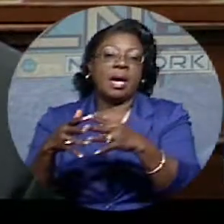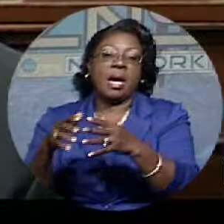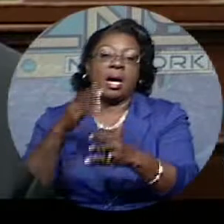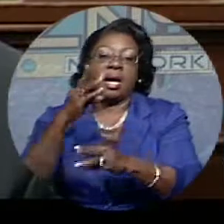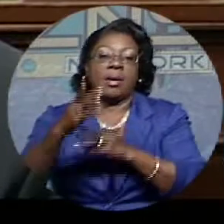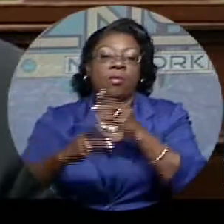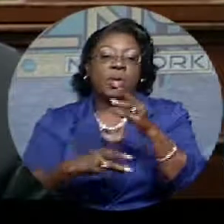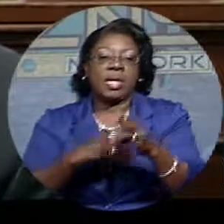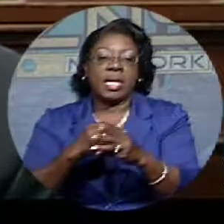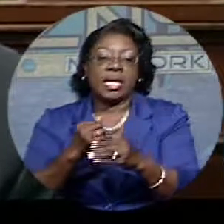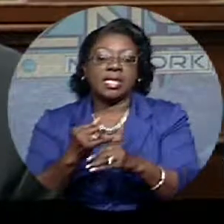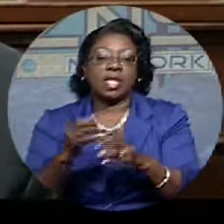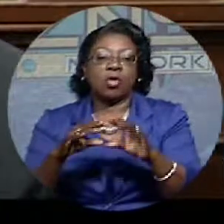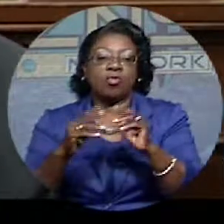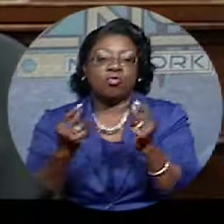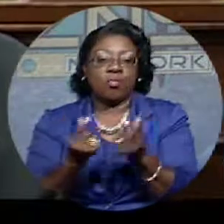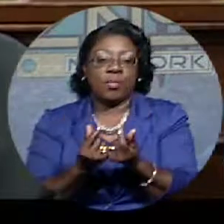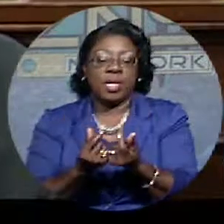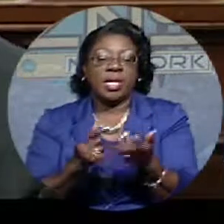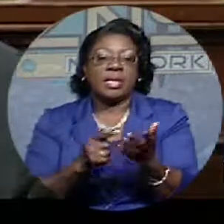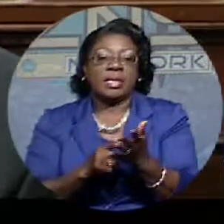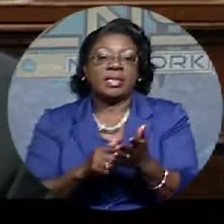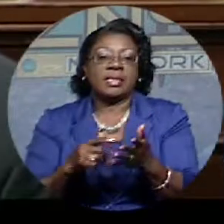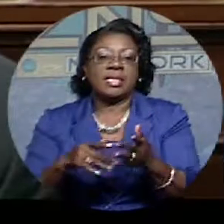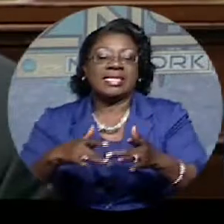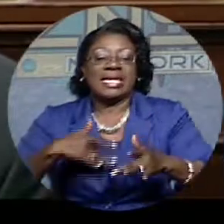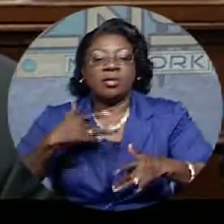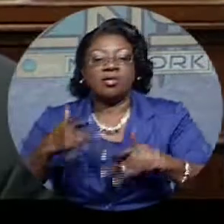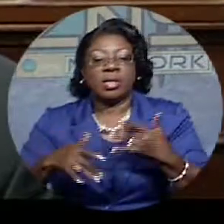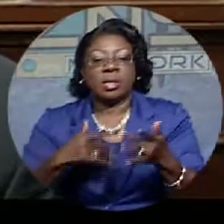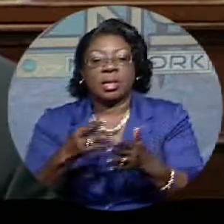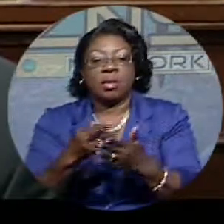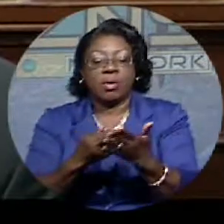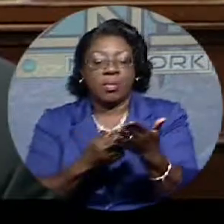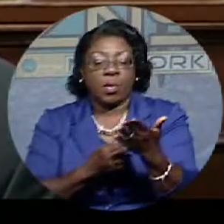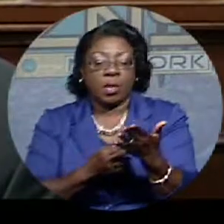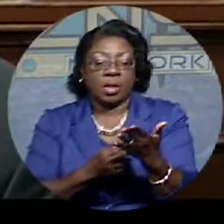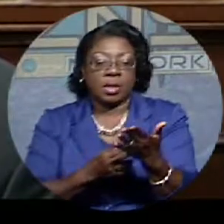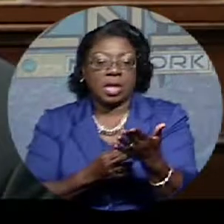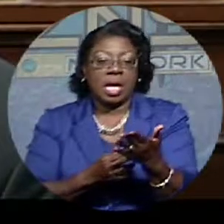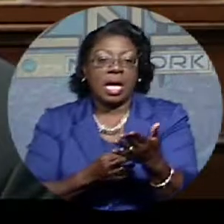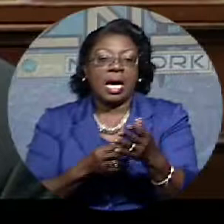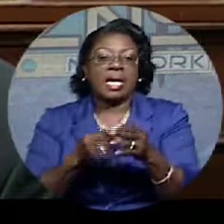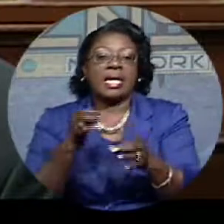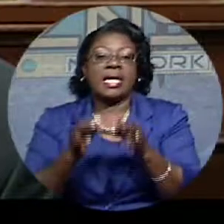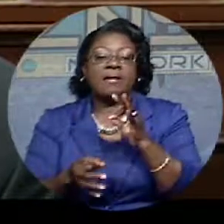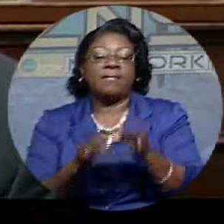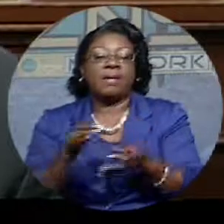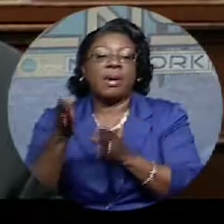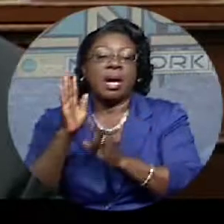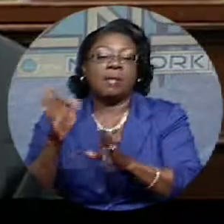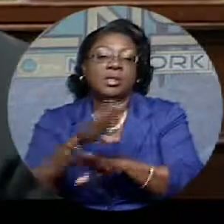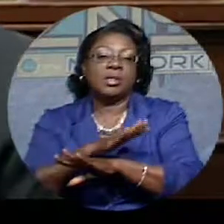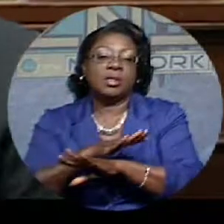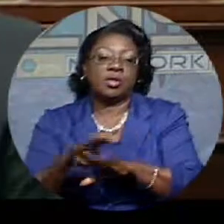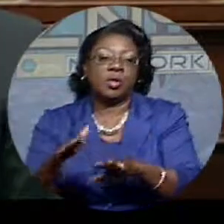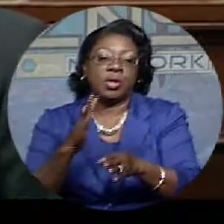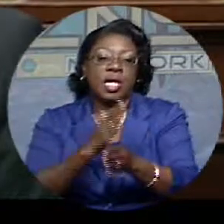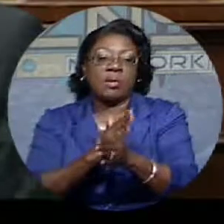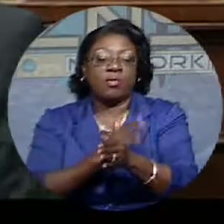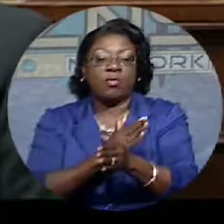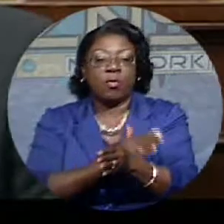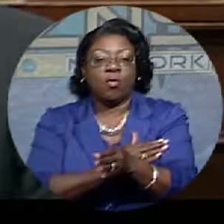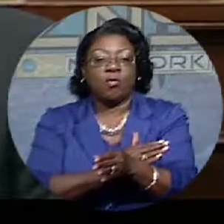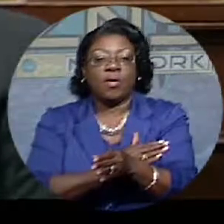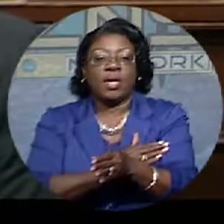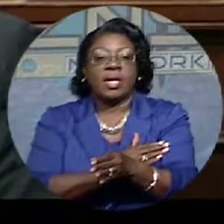year. This is a critical audit, Mr. Speaker, as the failure of the Bahamas to meet the